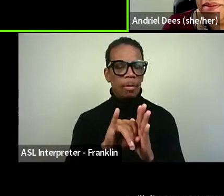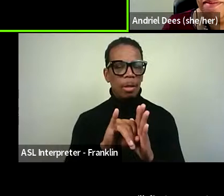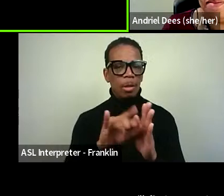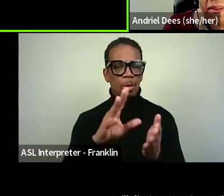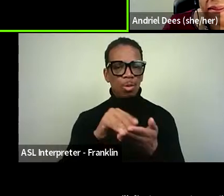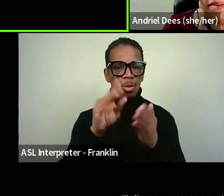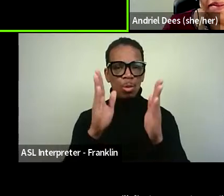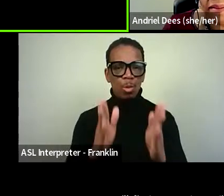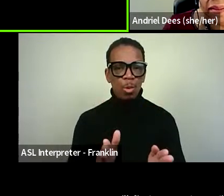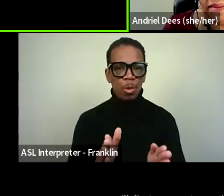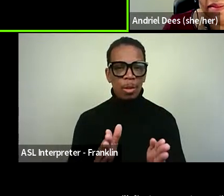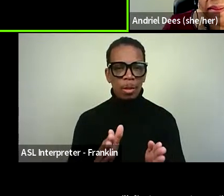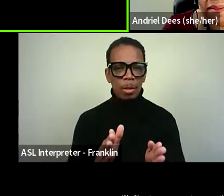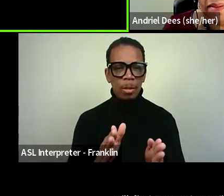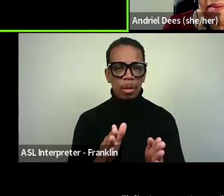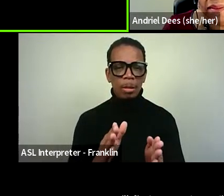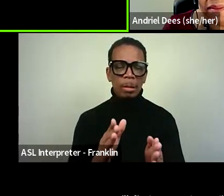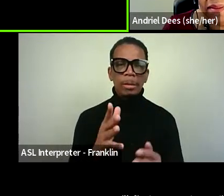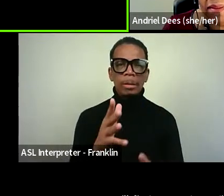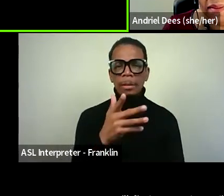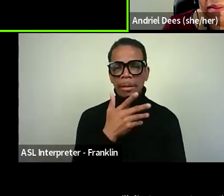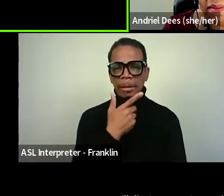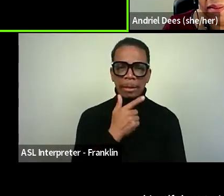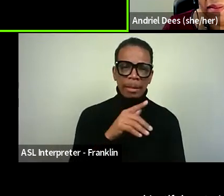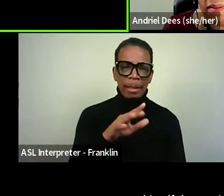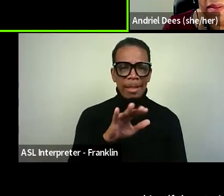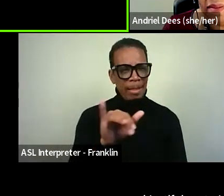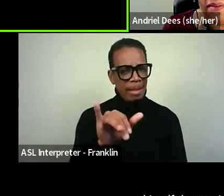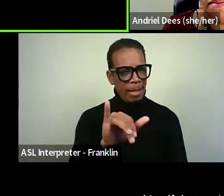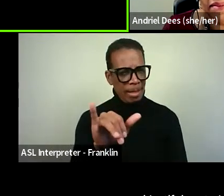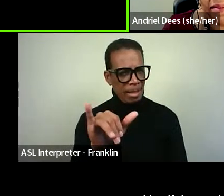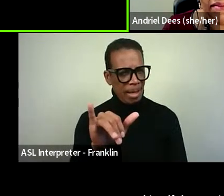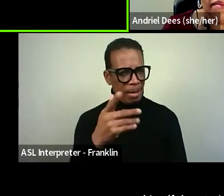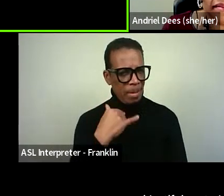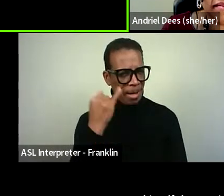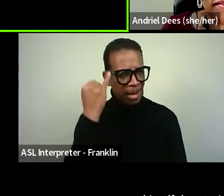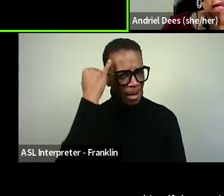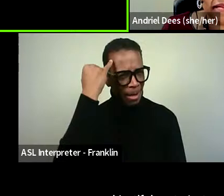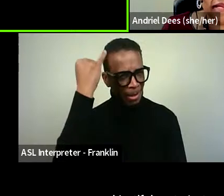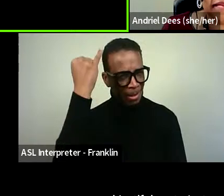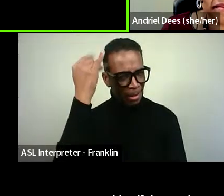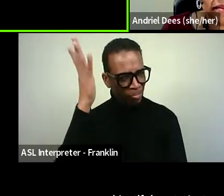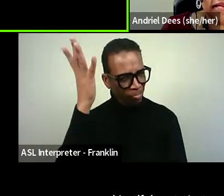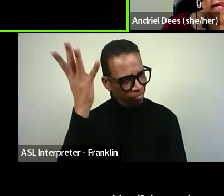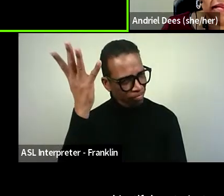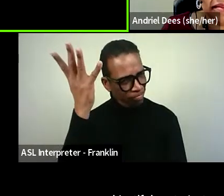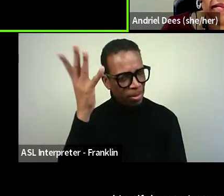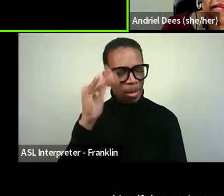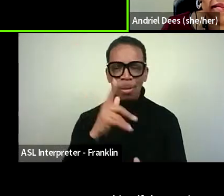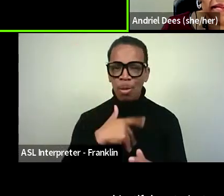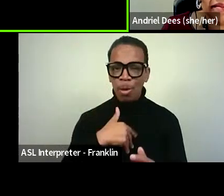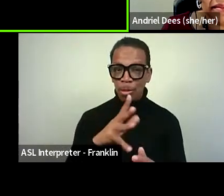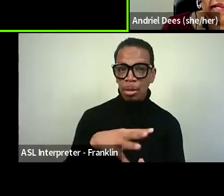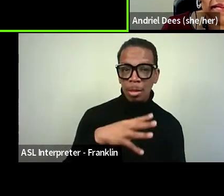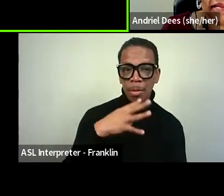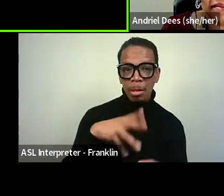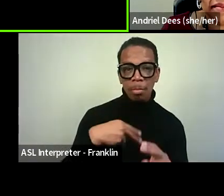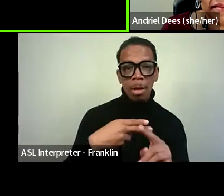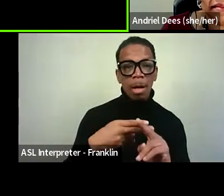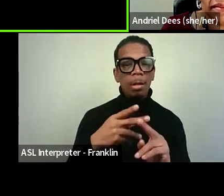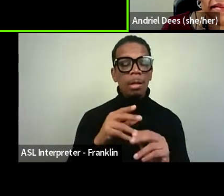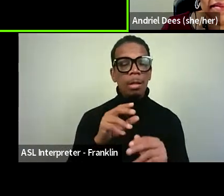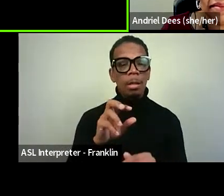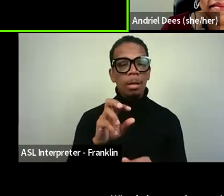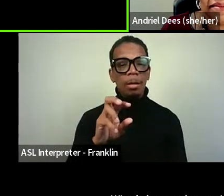students sort of come to the same conclusion. What's interesting in what you're speaking to, Vice